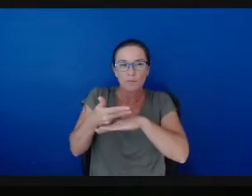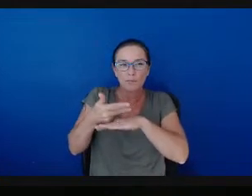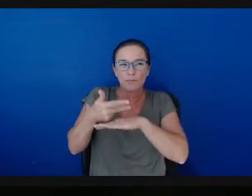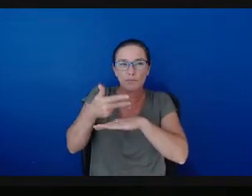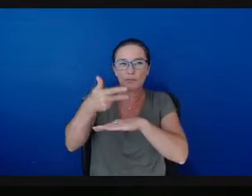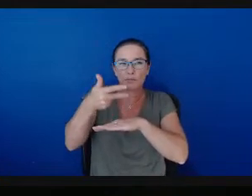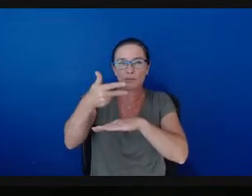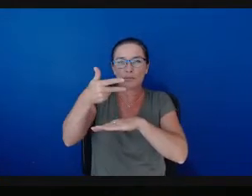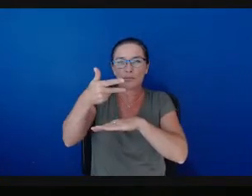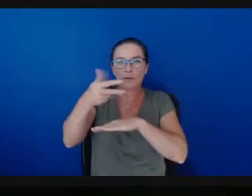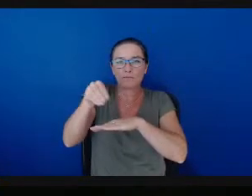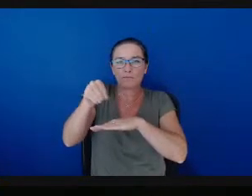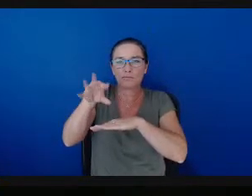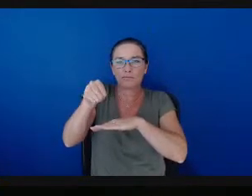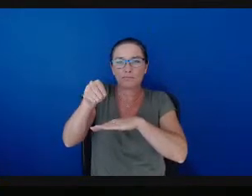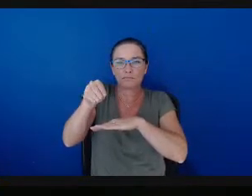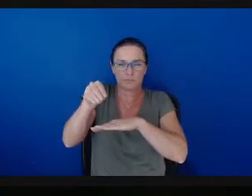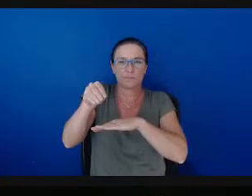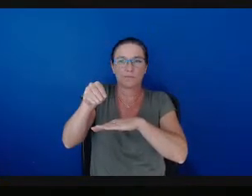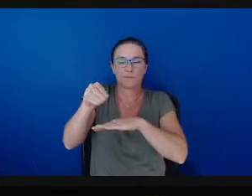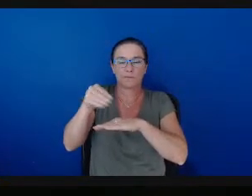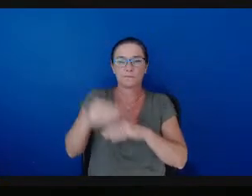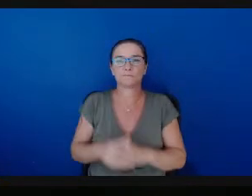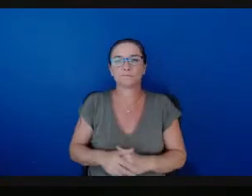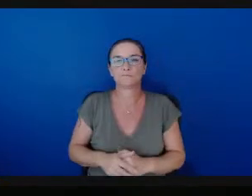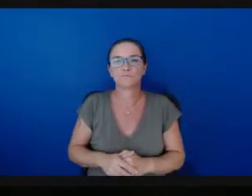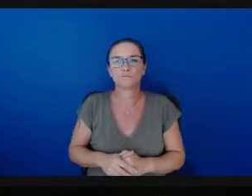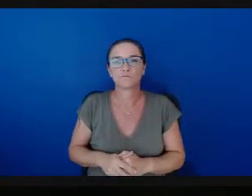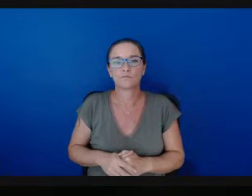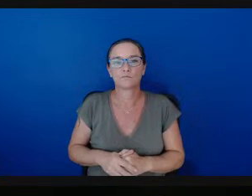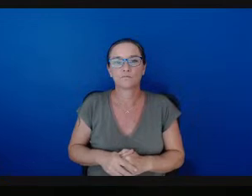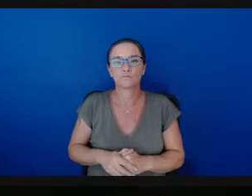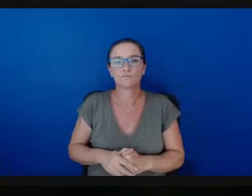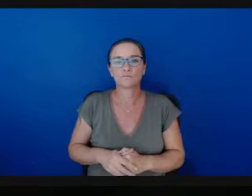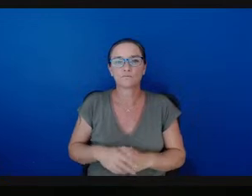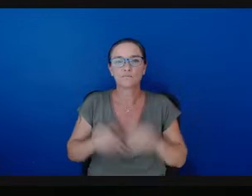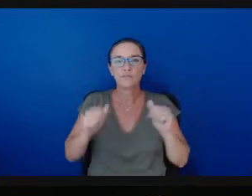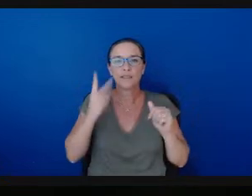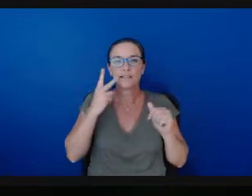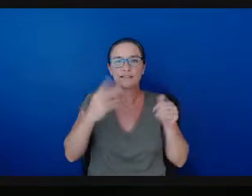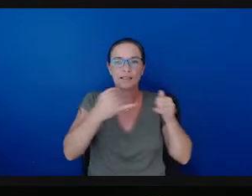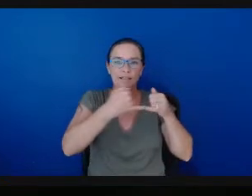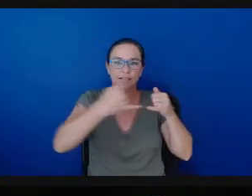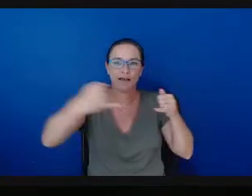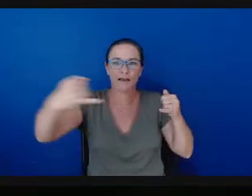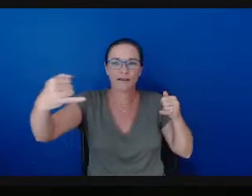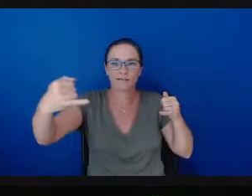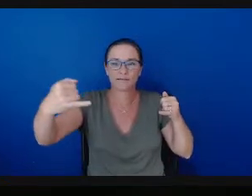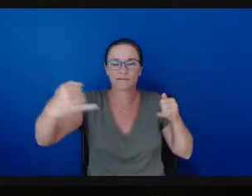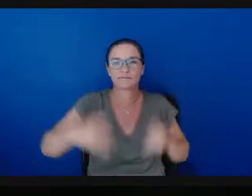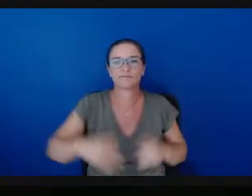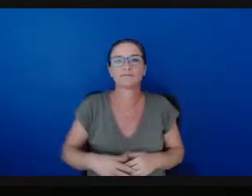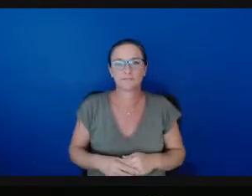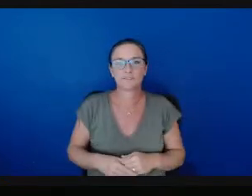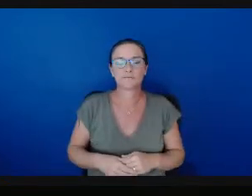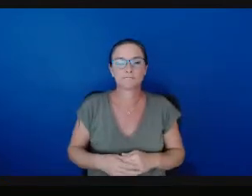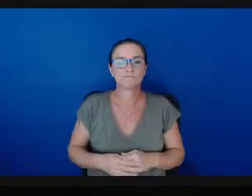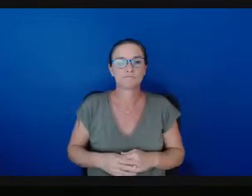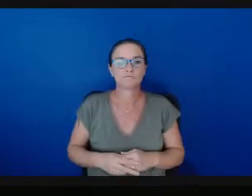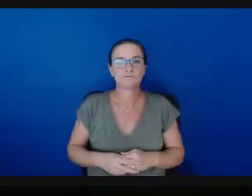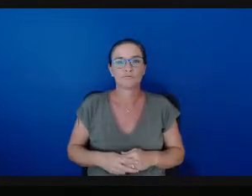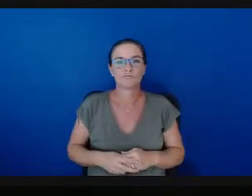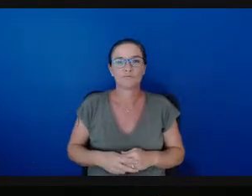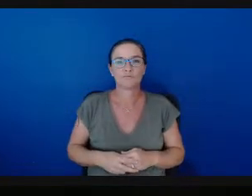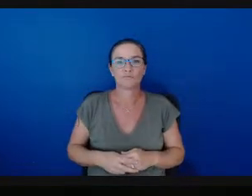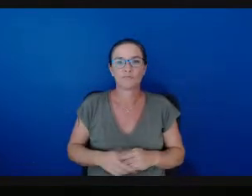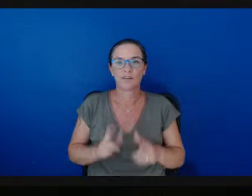feet off the ground, and he's looking across the eruption site. So there is that fissure line going down. As a helicopter swings around, they